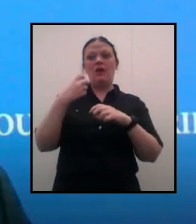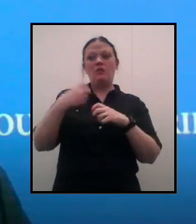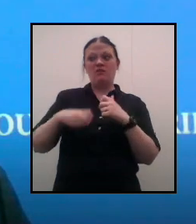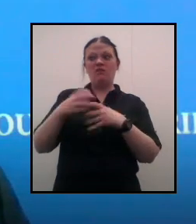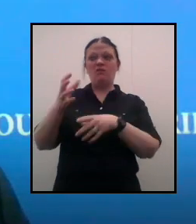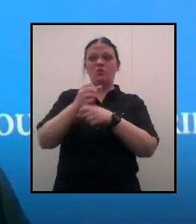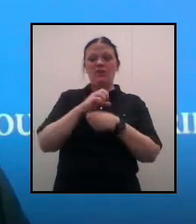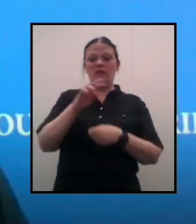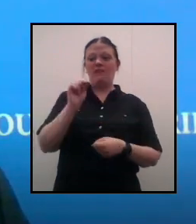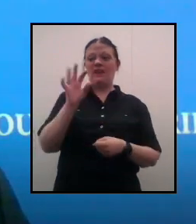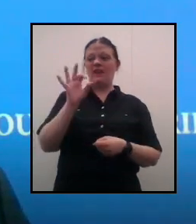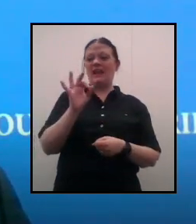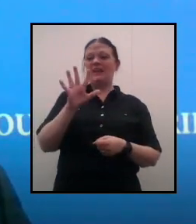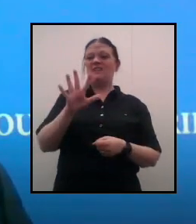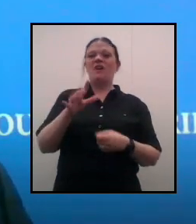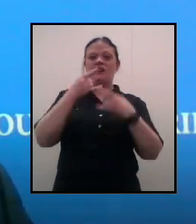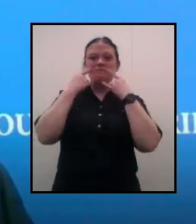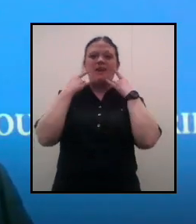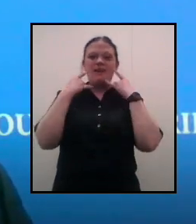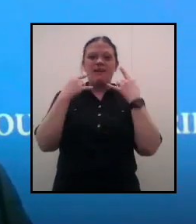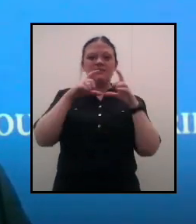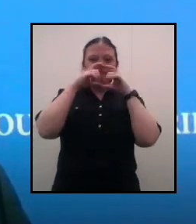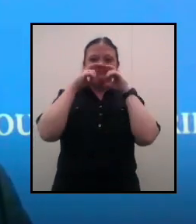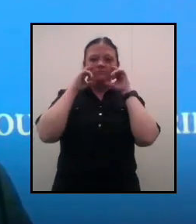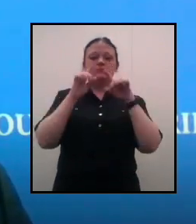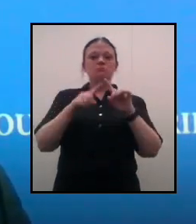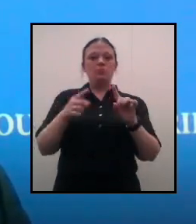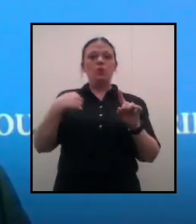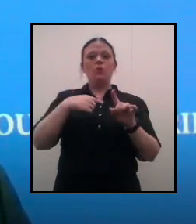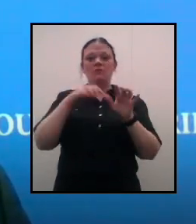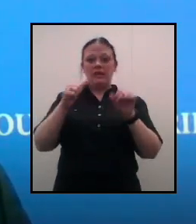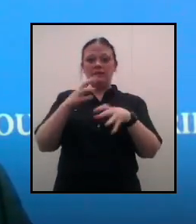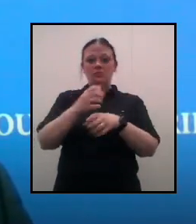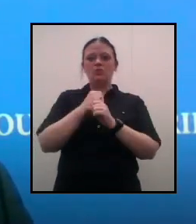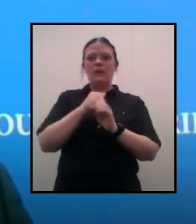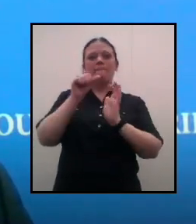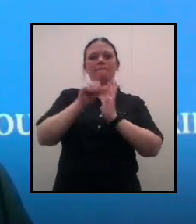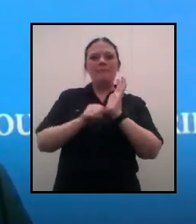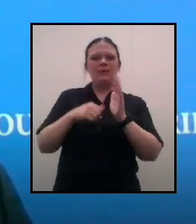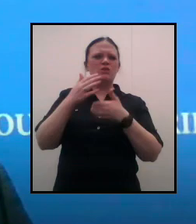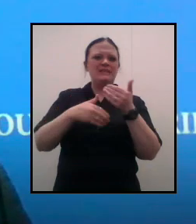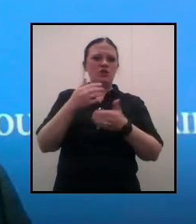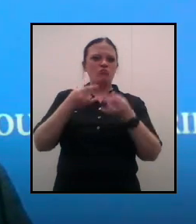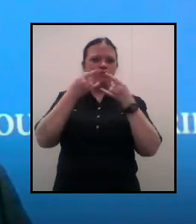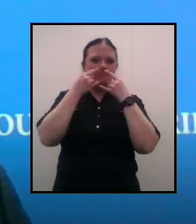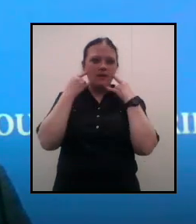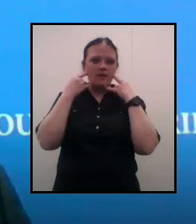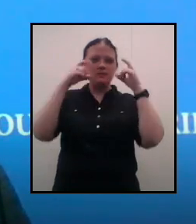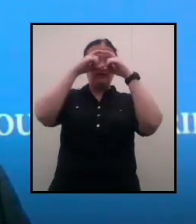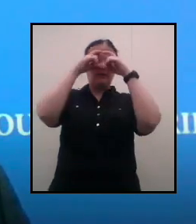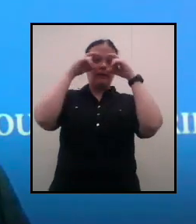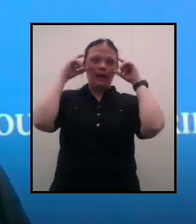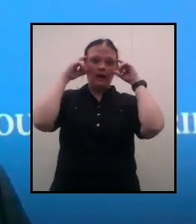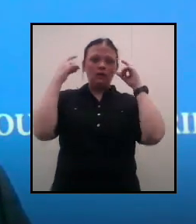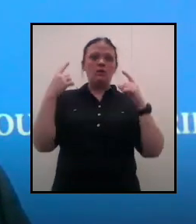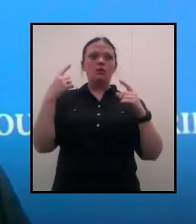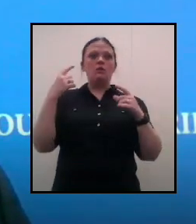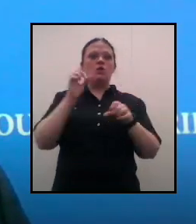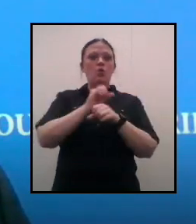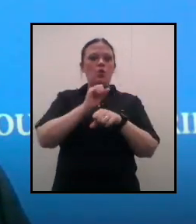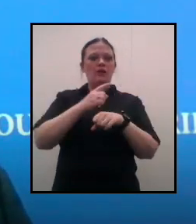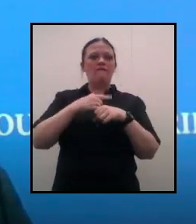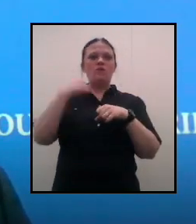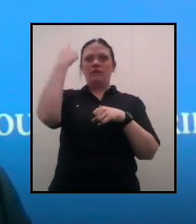get the N95 NIOSH masks. But we've been able to get procedural masks. We've been able to get goggles. We're working on face